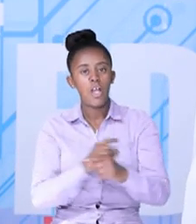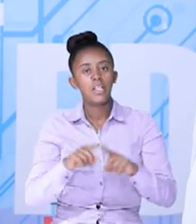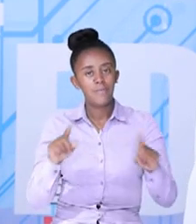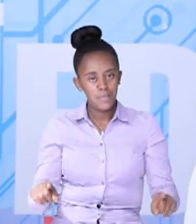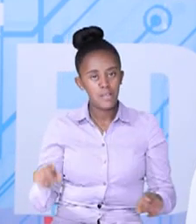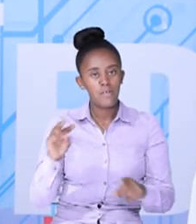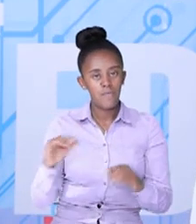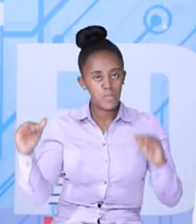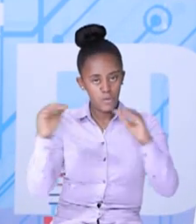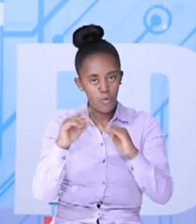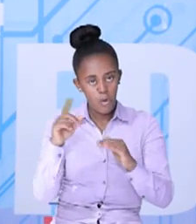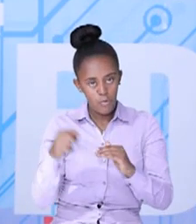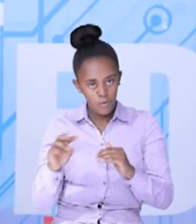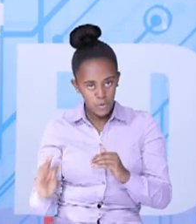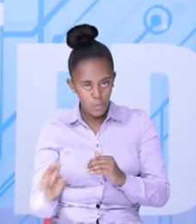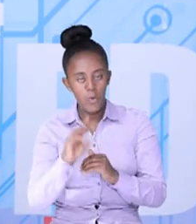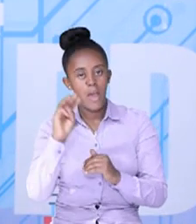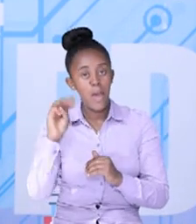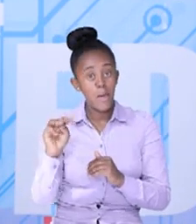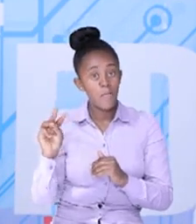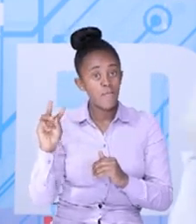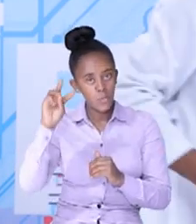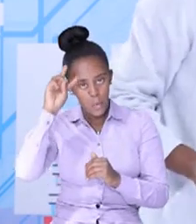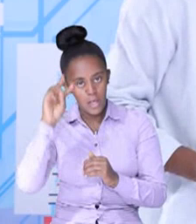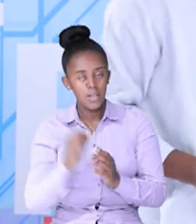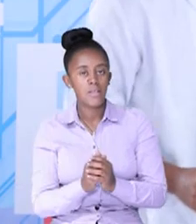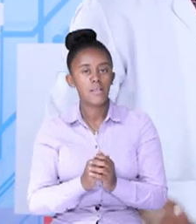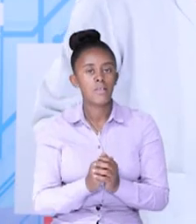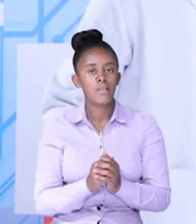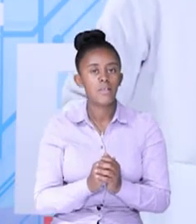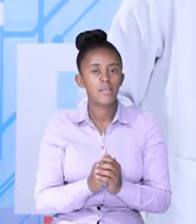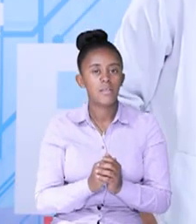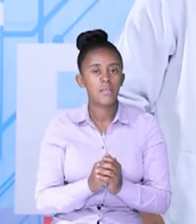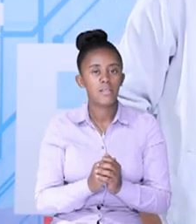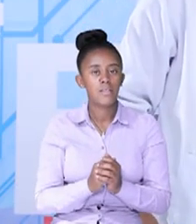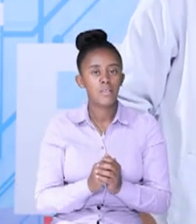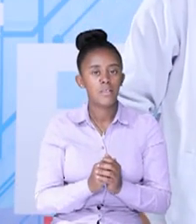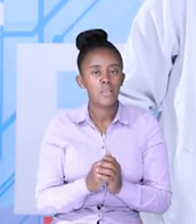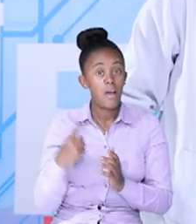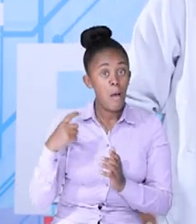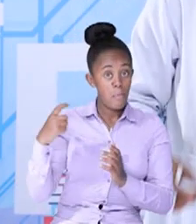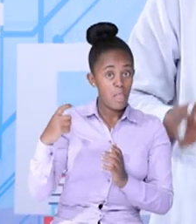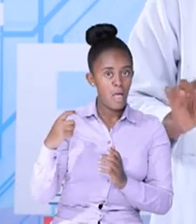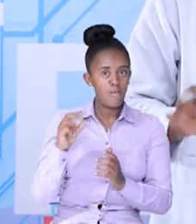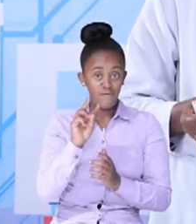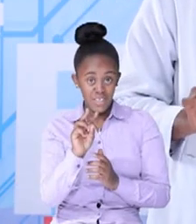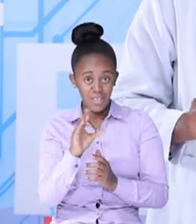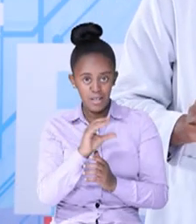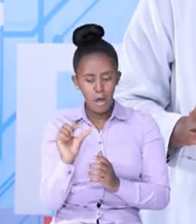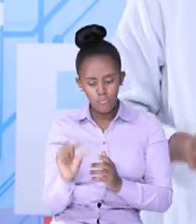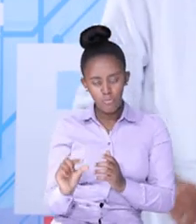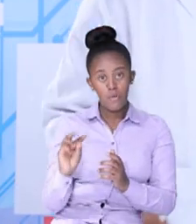is equals to 1 over 2 mv squared. Look at here. Here we have a capital V and a small v. You should have